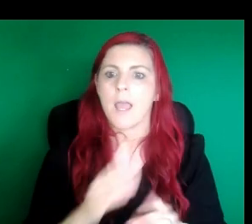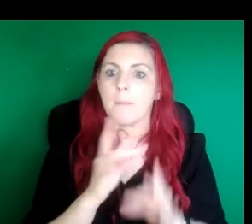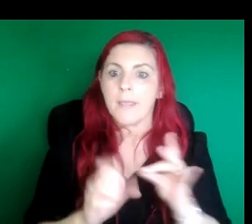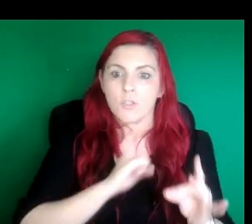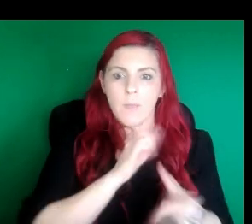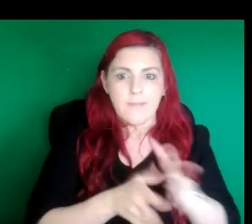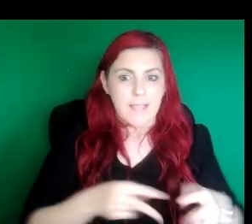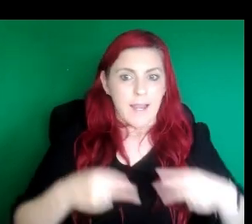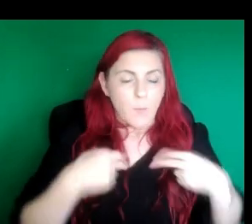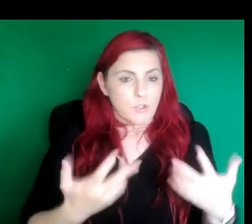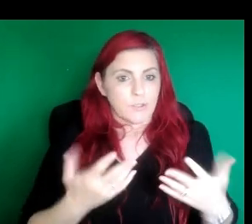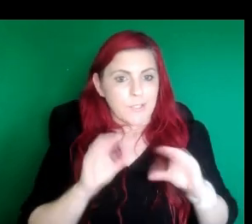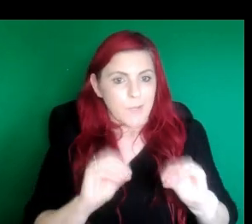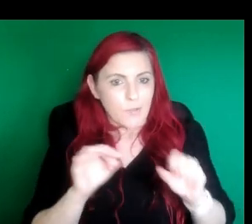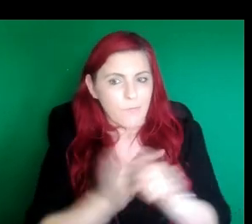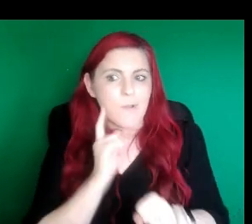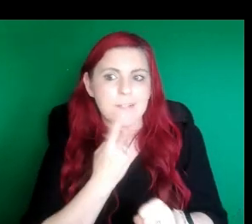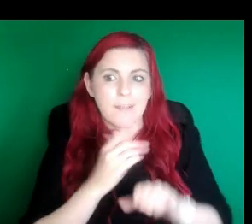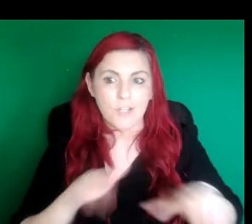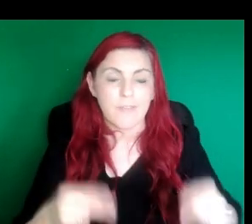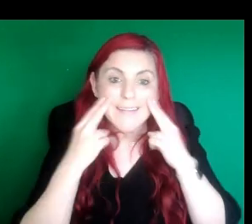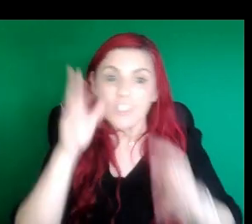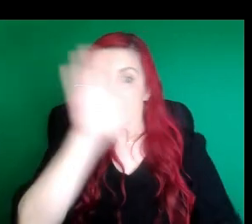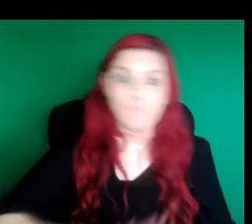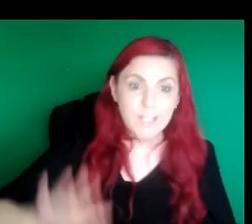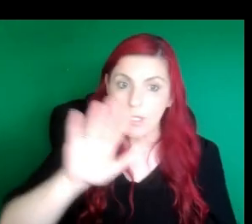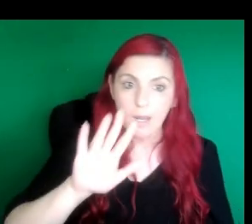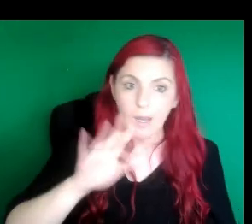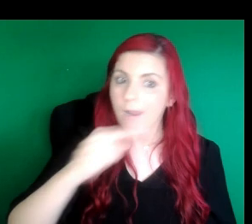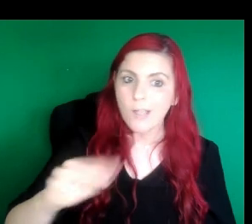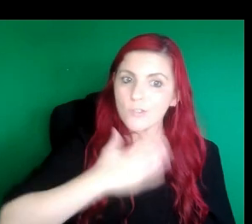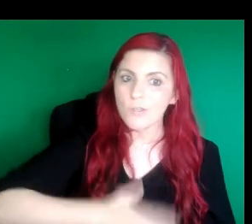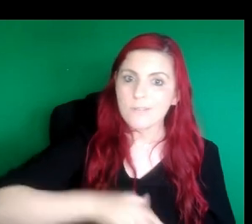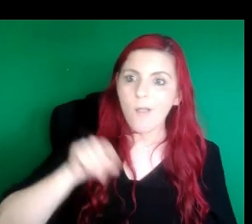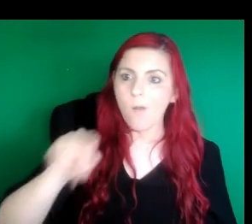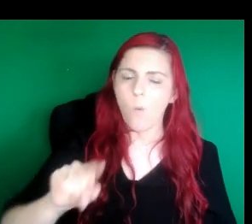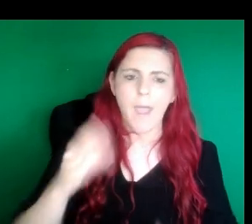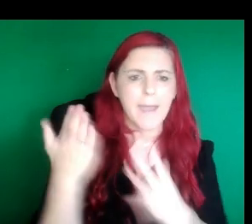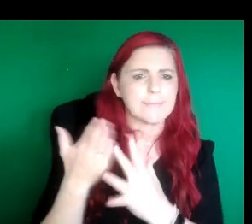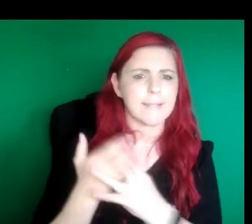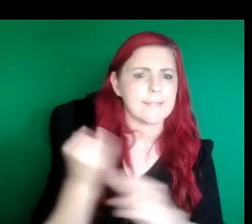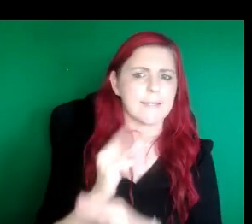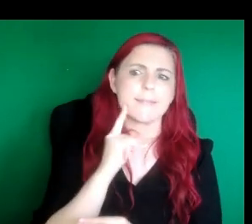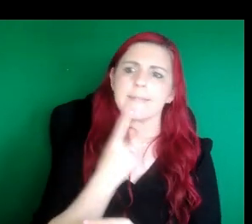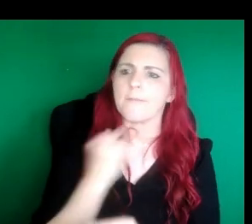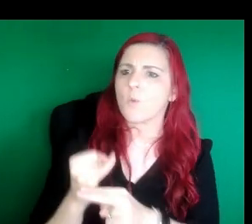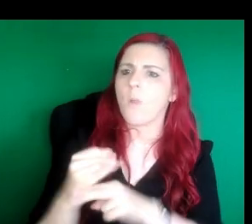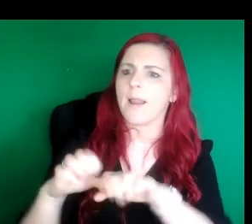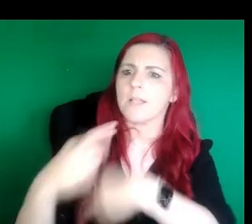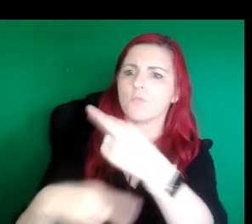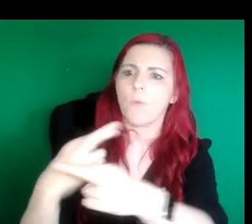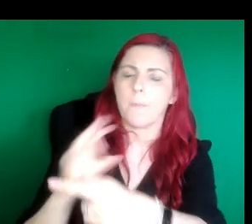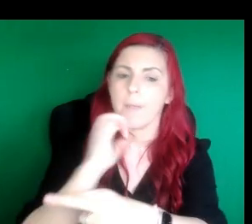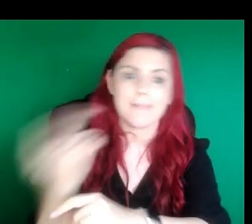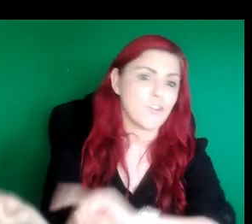children across the board. That needs to be regional. So it can't just be that there's only that accessibility in the capital, because then you're back